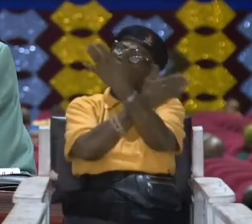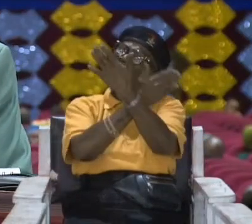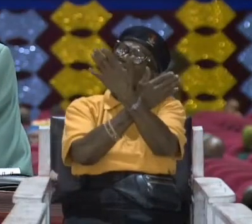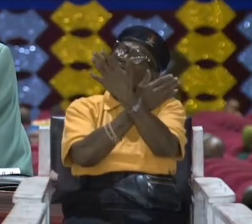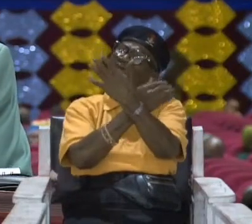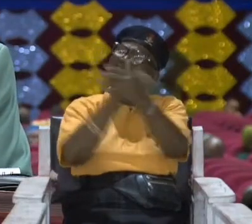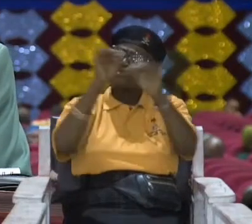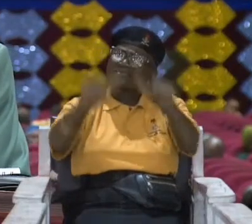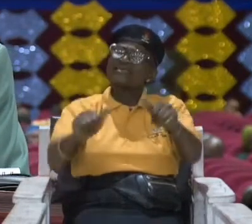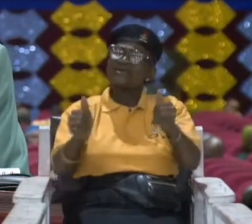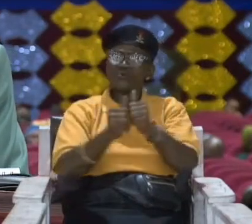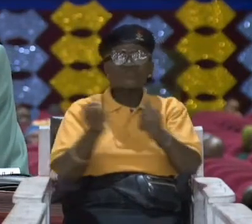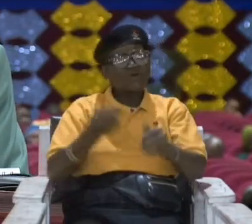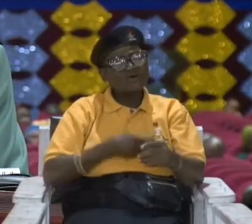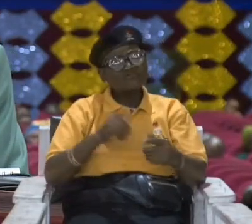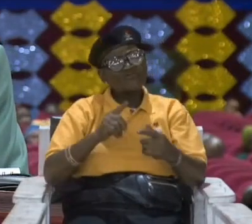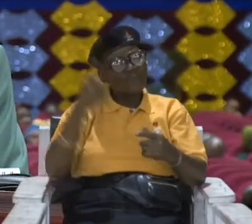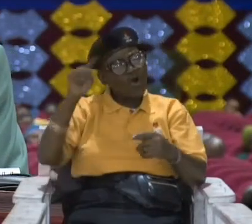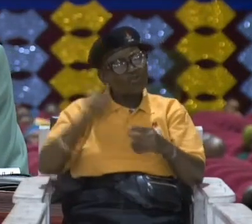And he agreed.